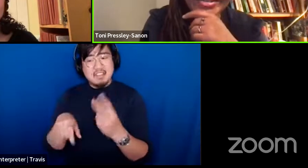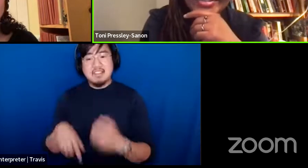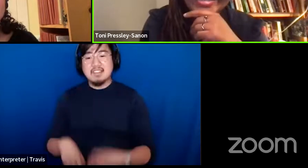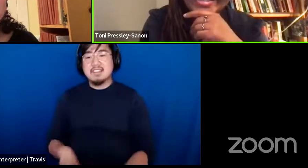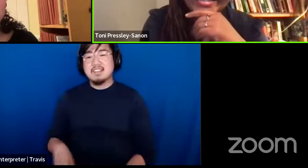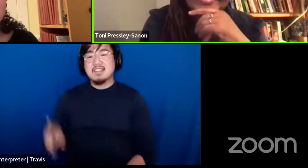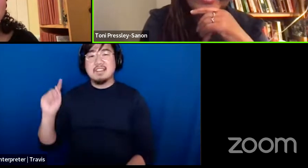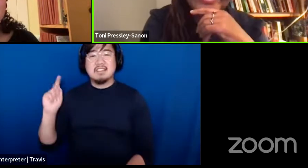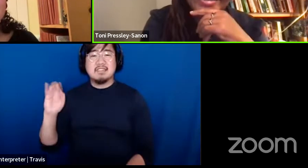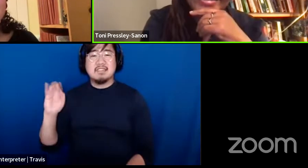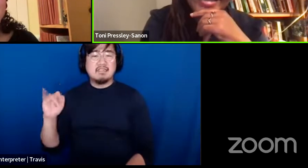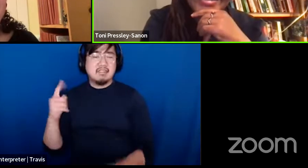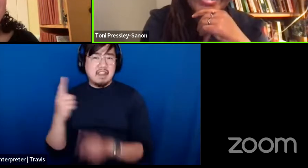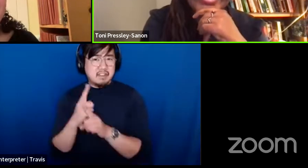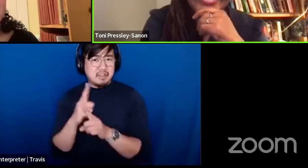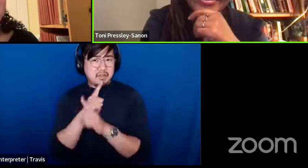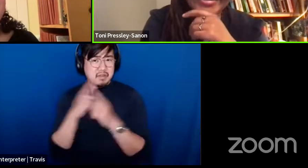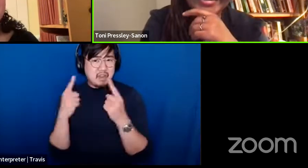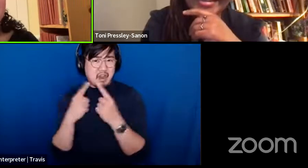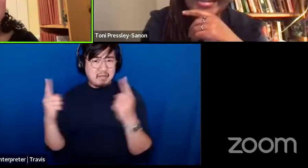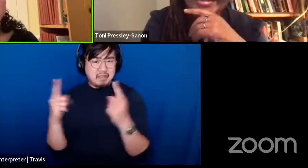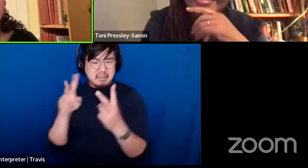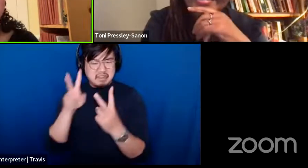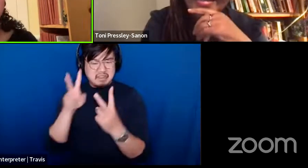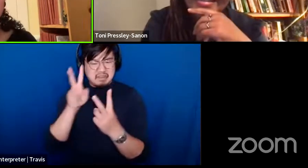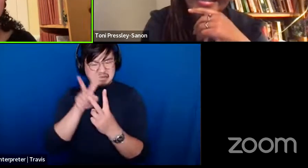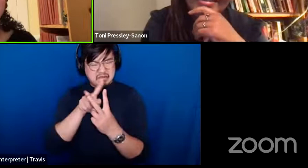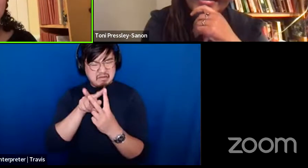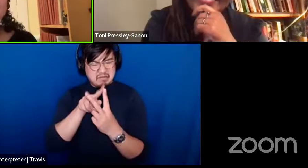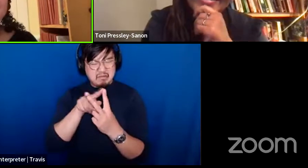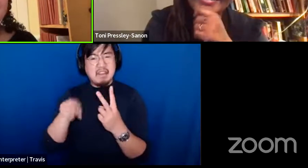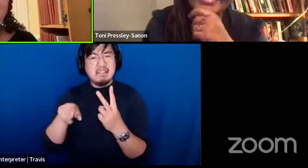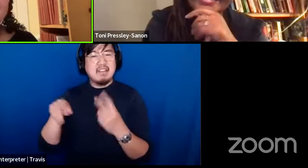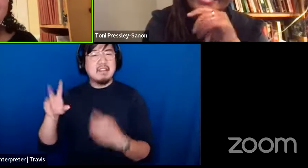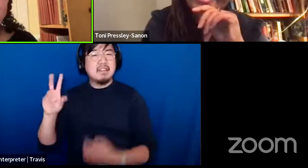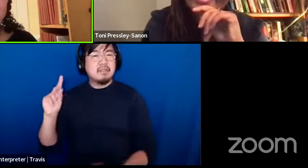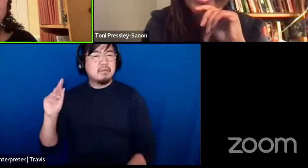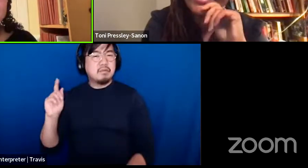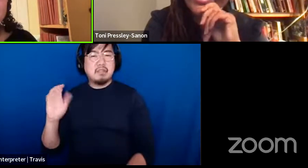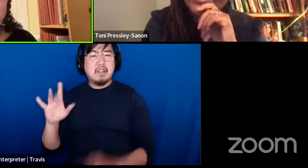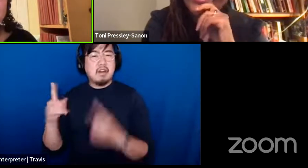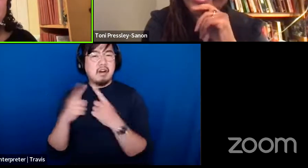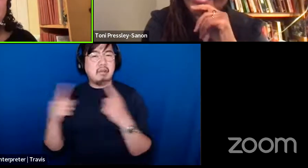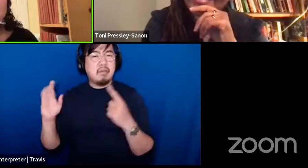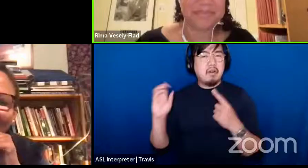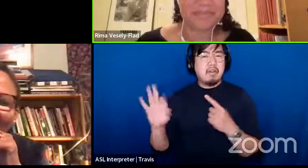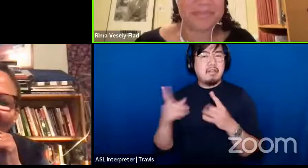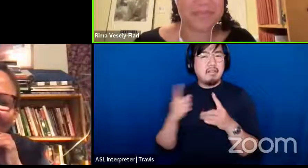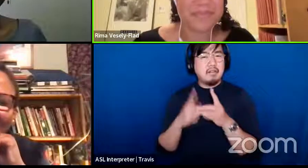No dualism. Let it go. Right. Let it go. Right.